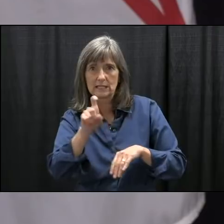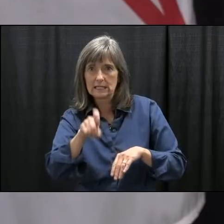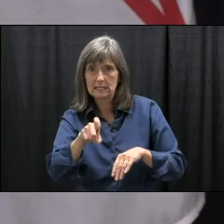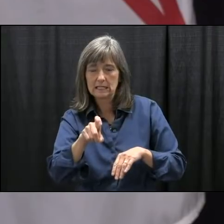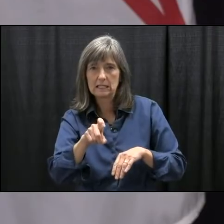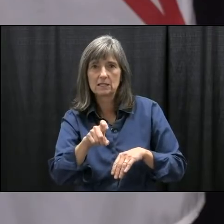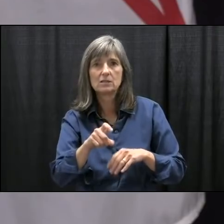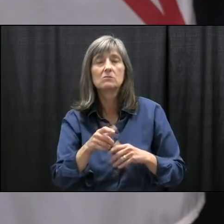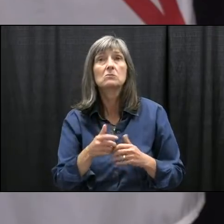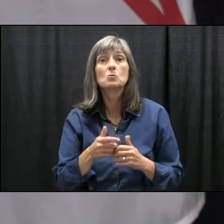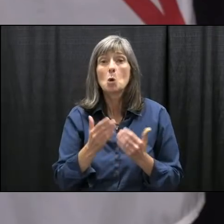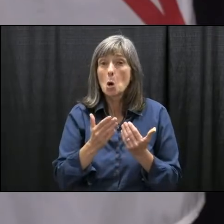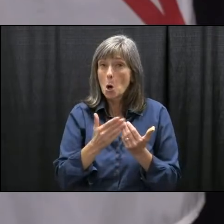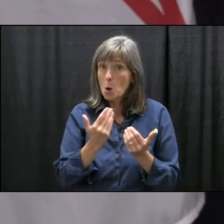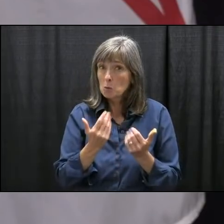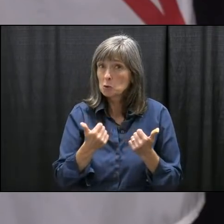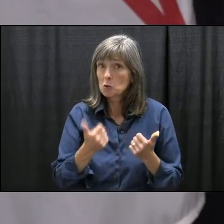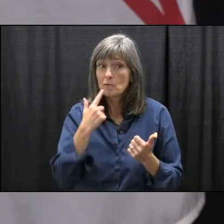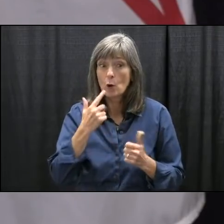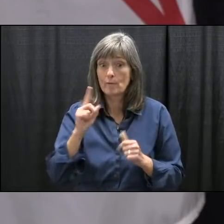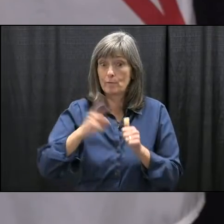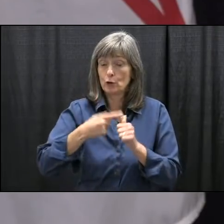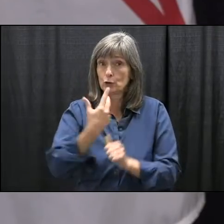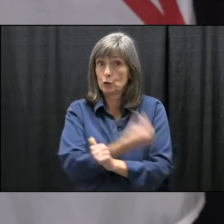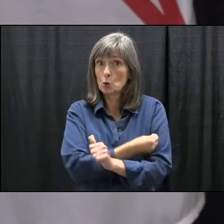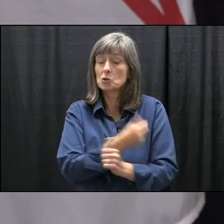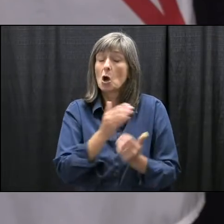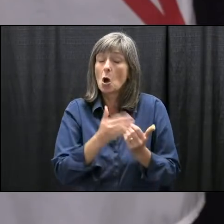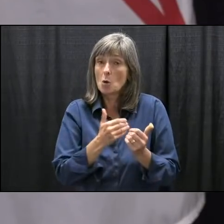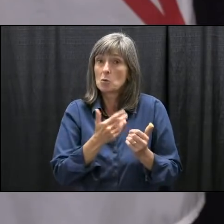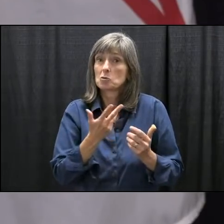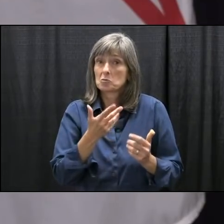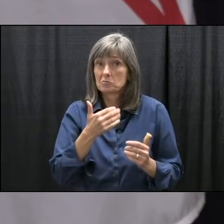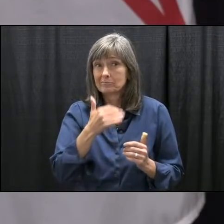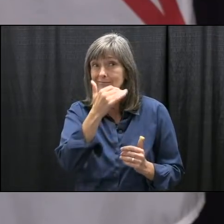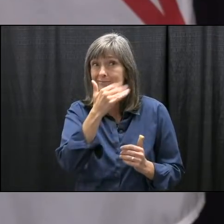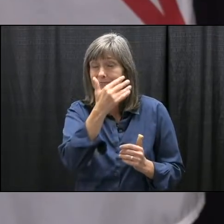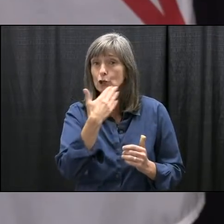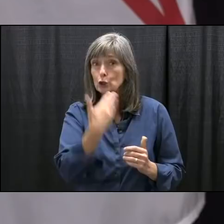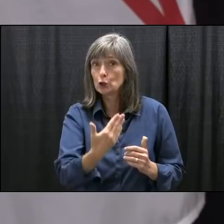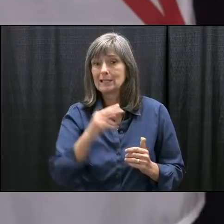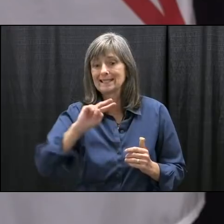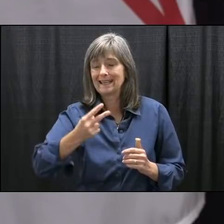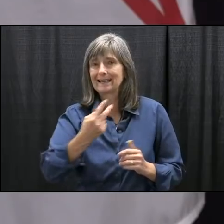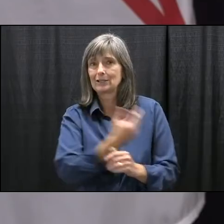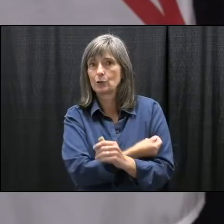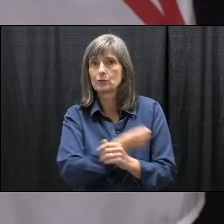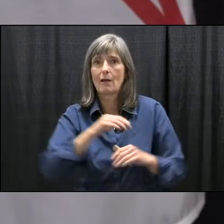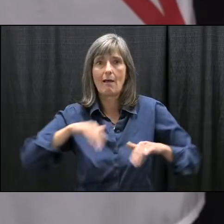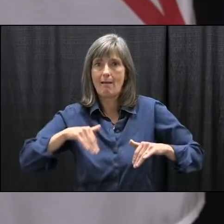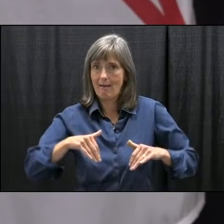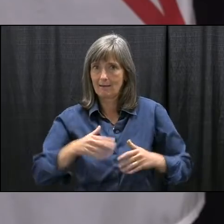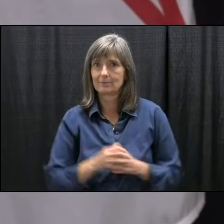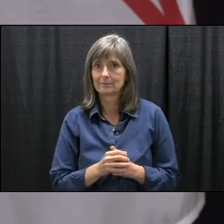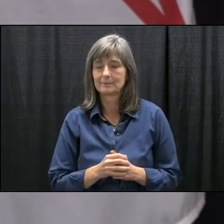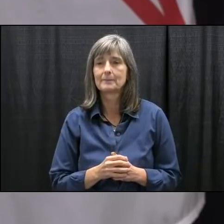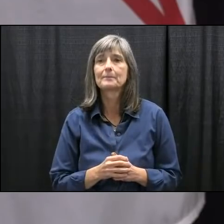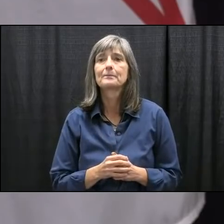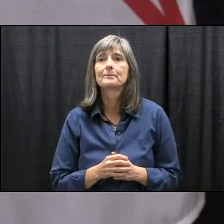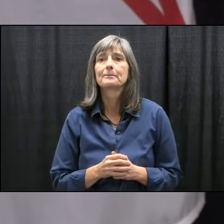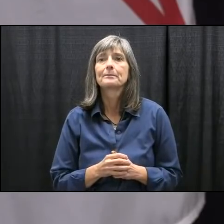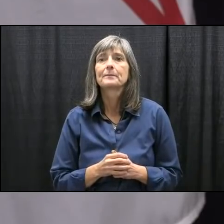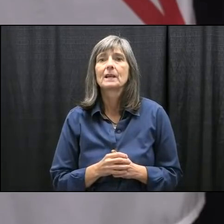threshold nearly for dose 1, and we simply now have to get up there with dose 2. So again,